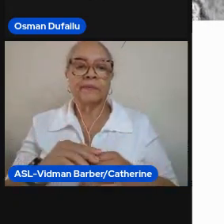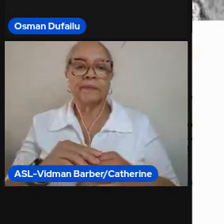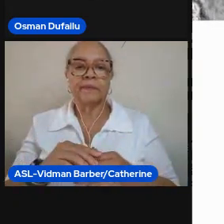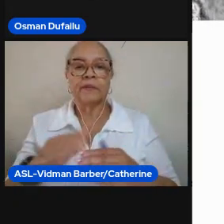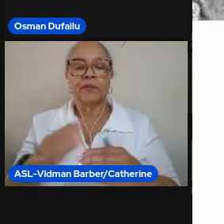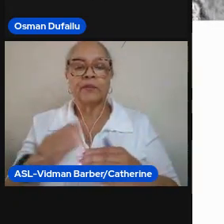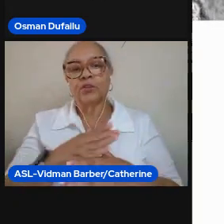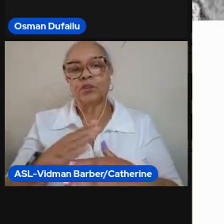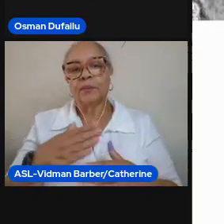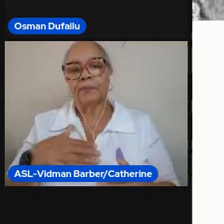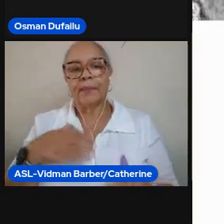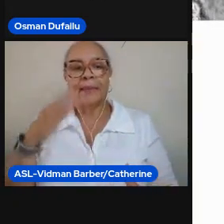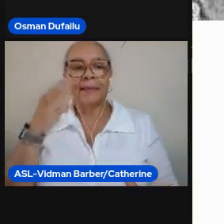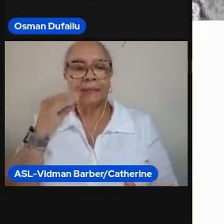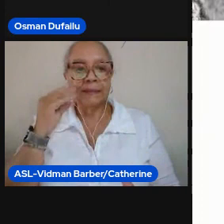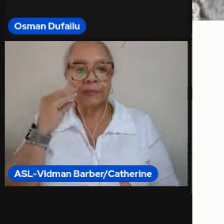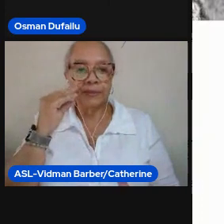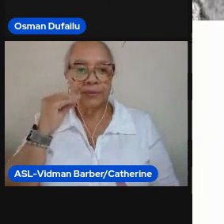my experience.